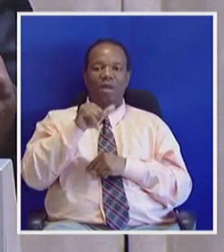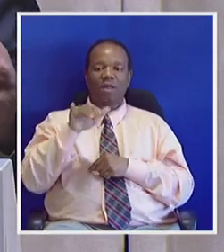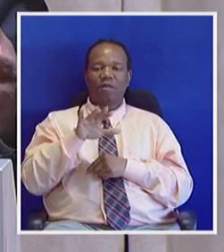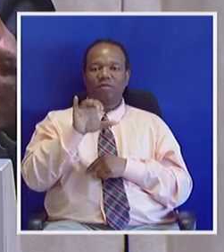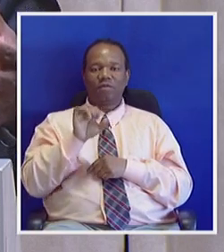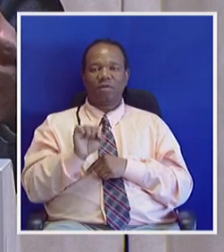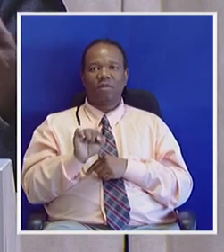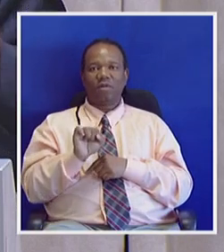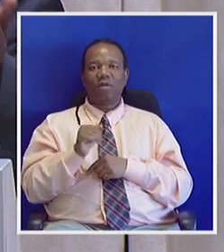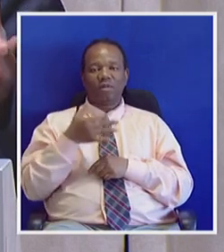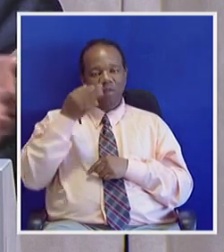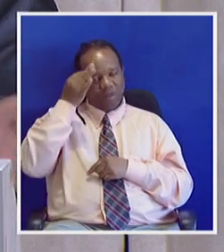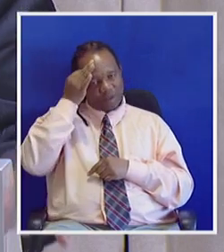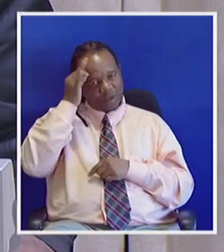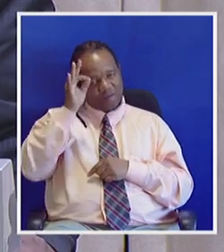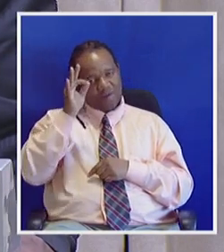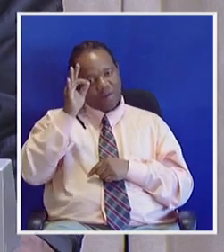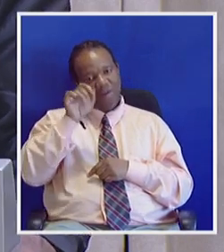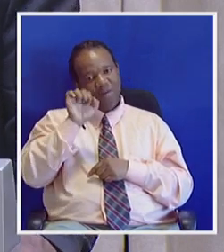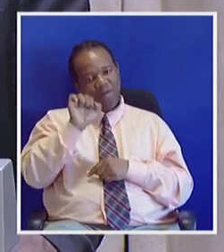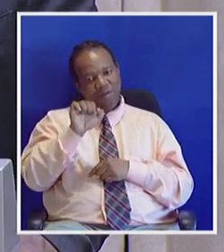government owns all those that